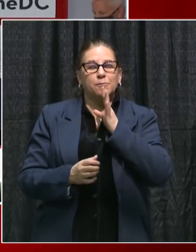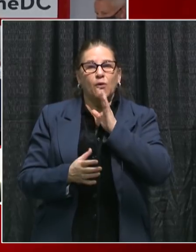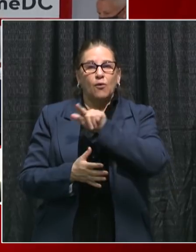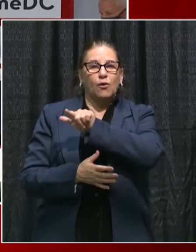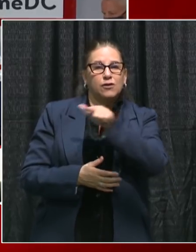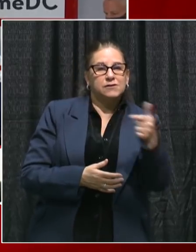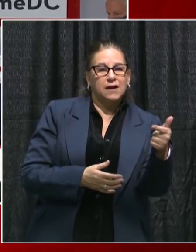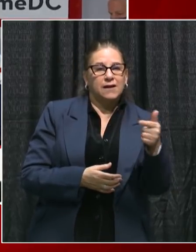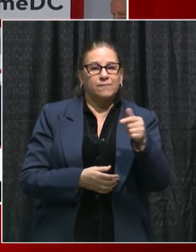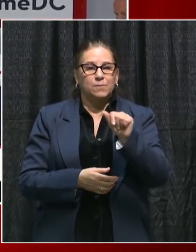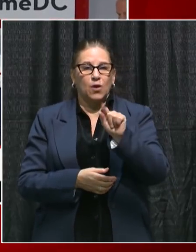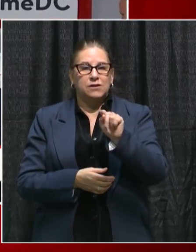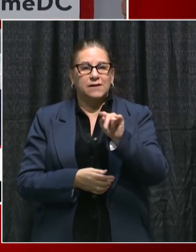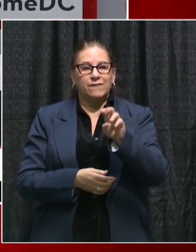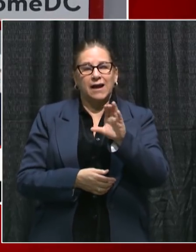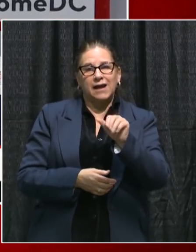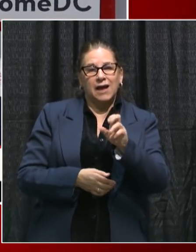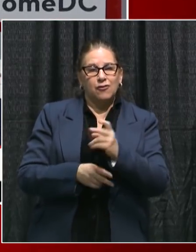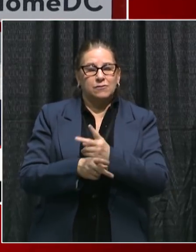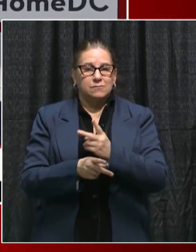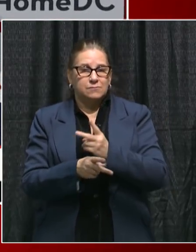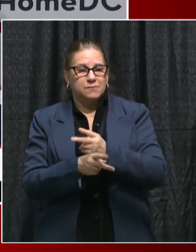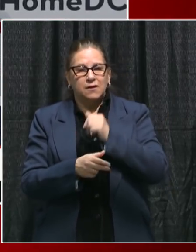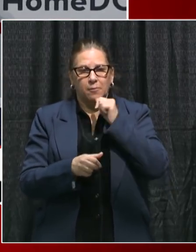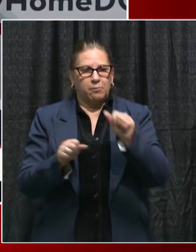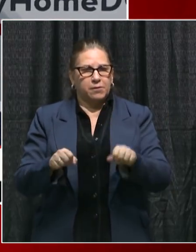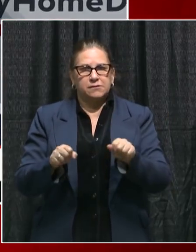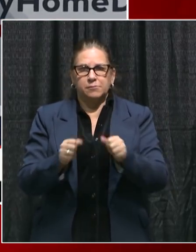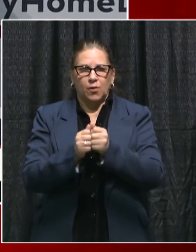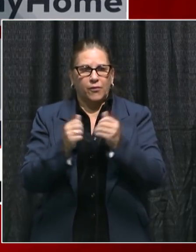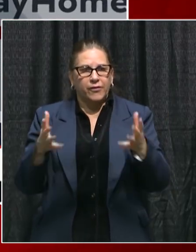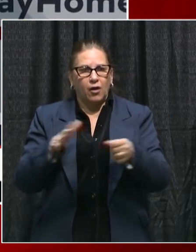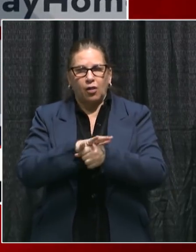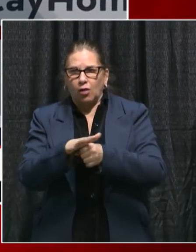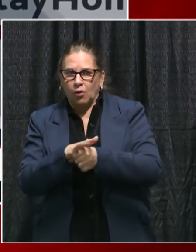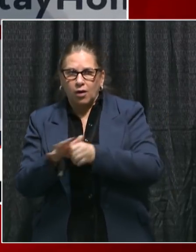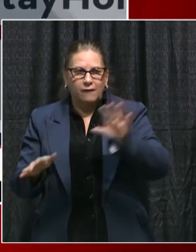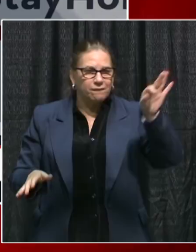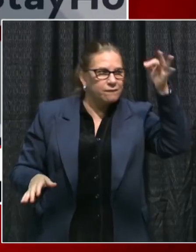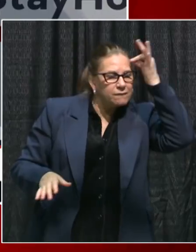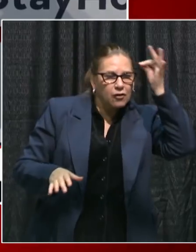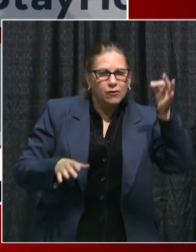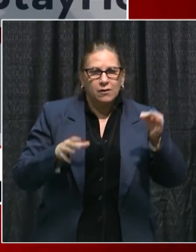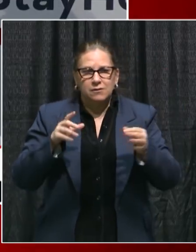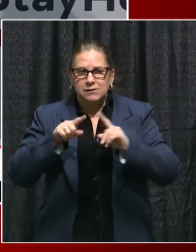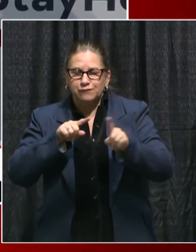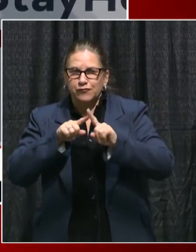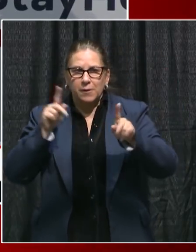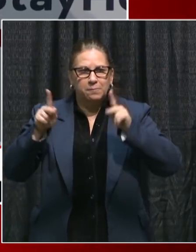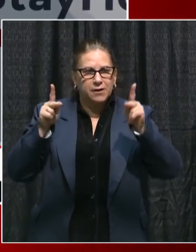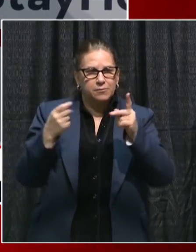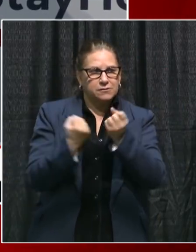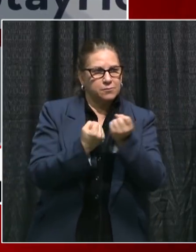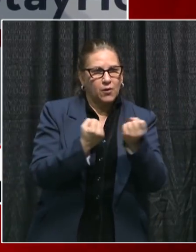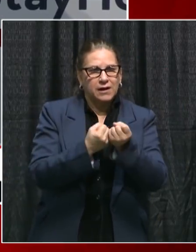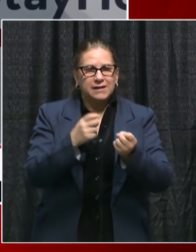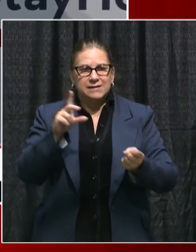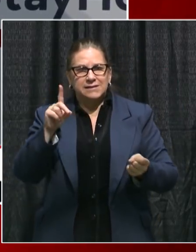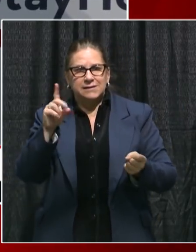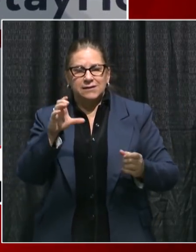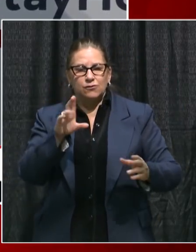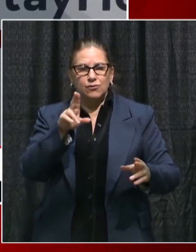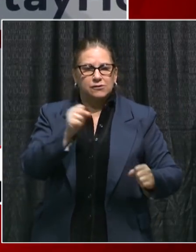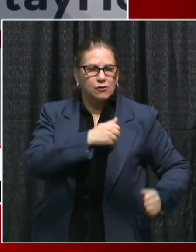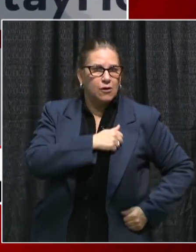without close cooperation of federal, district, and local officials to support the District of Columbia, the U.S. Army Corps of Engineers, the